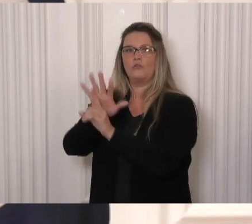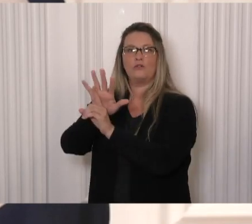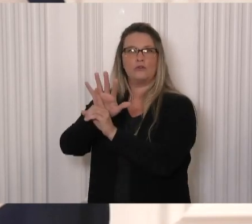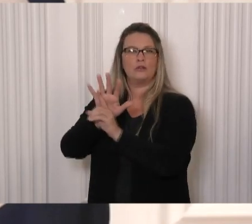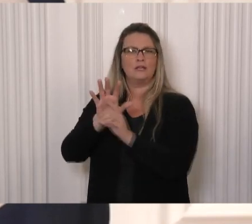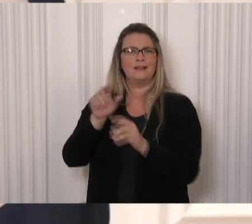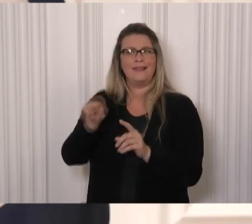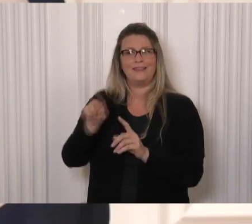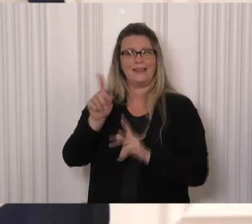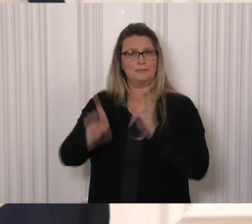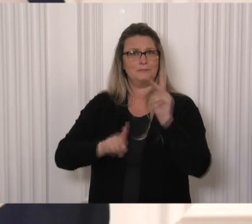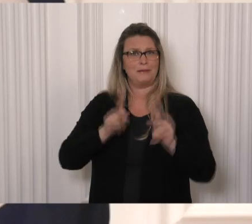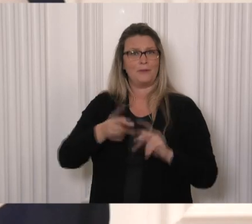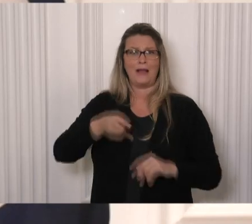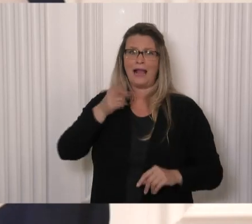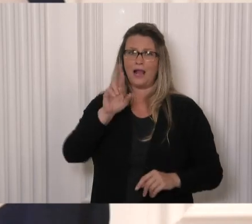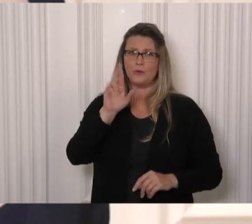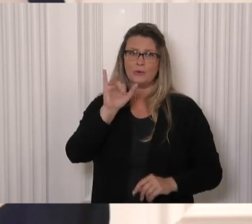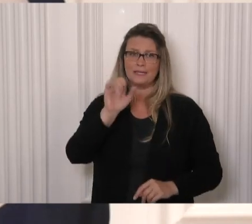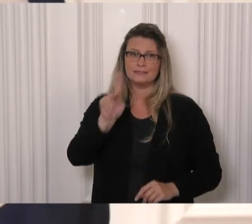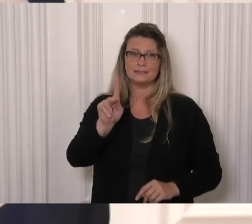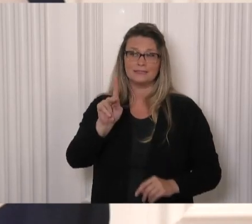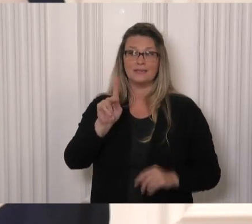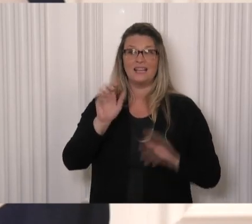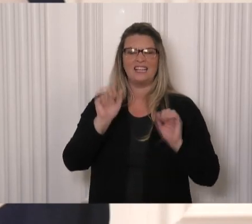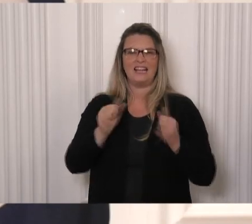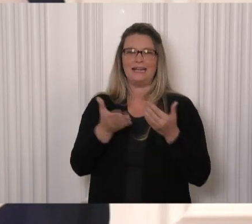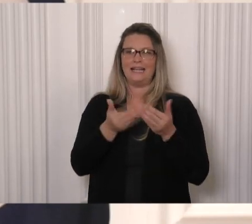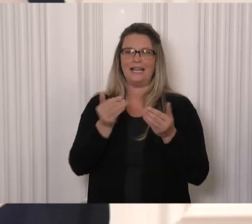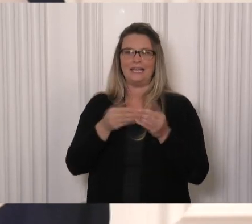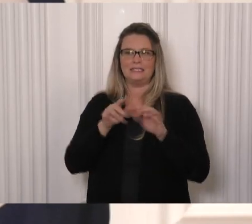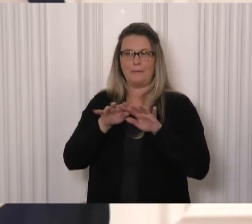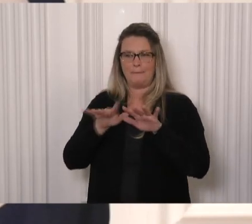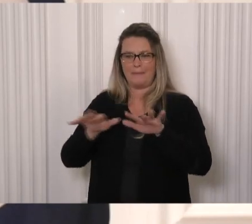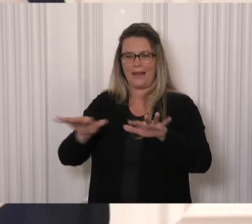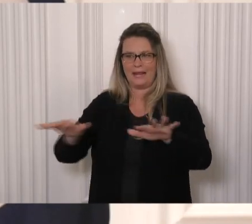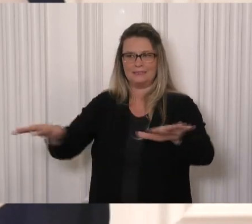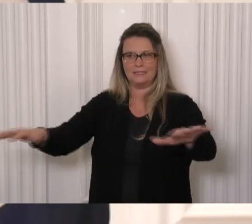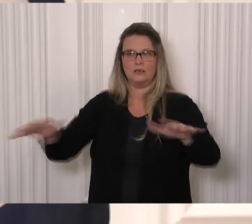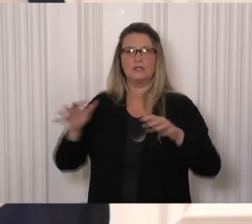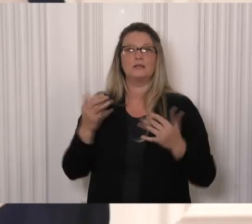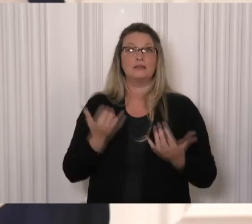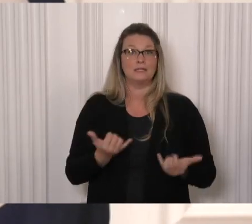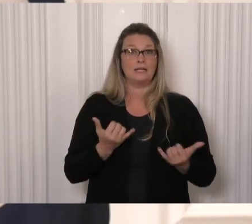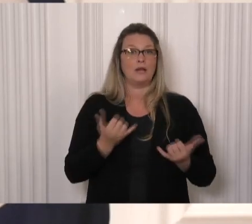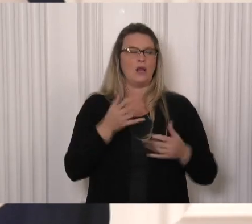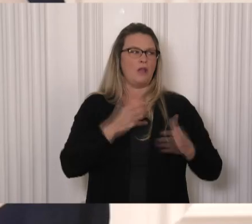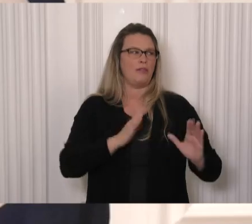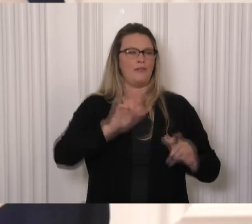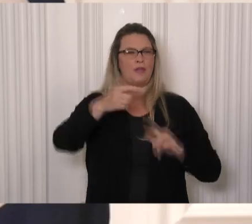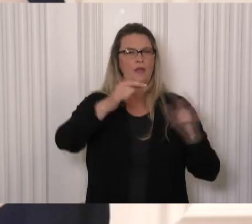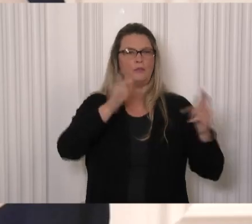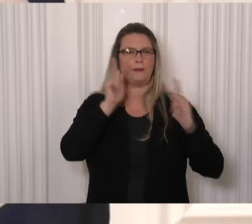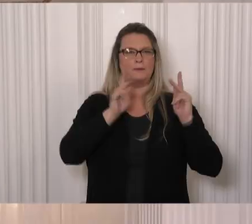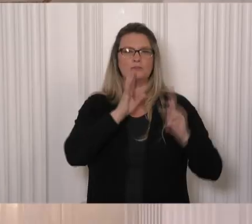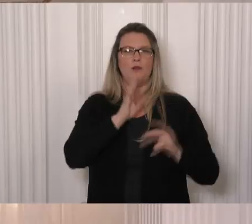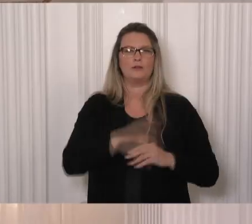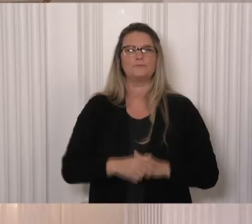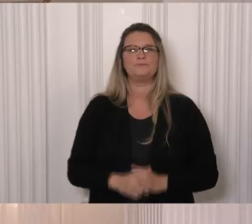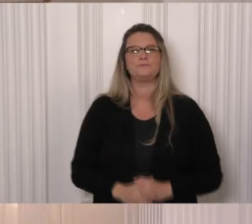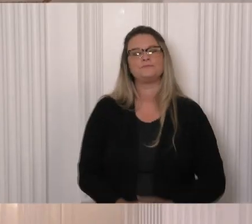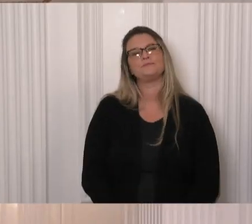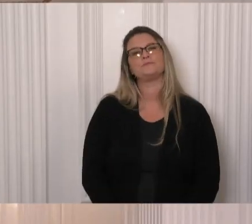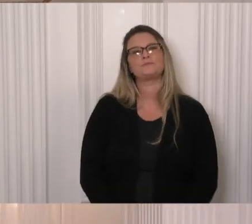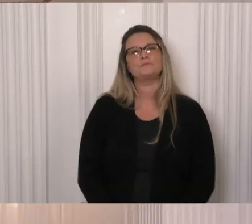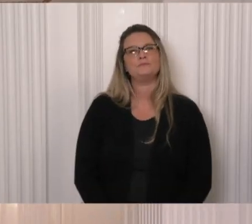most vulnerable and then pass from one to another. We're worried, and now I'll let these people speak. Yes, I would just speak to the fact